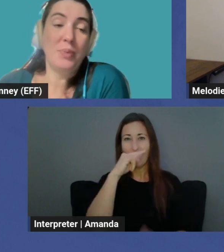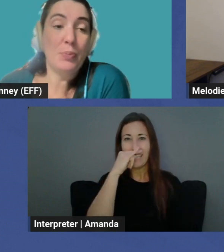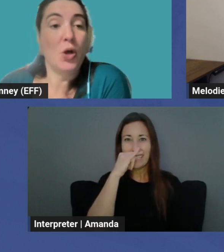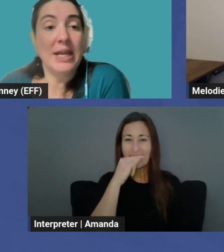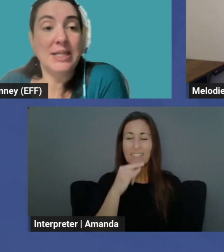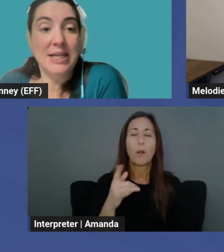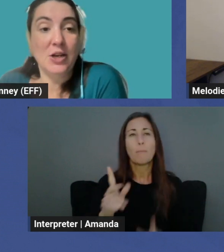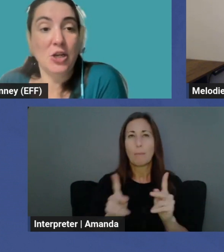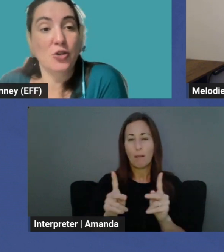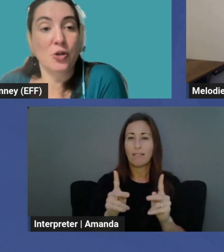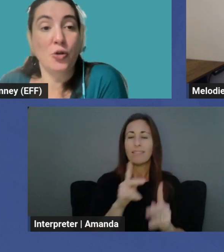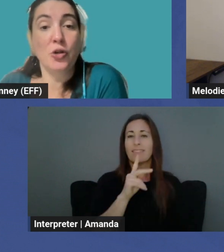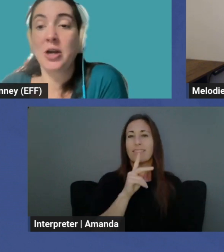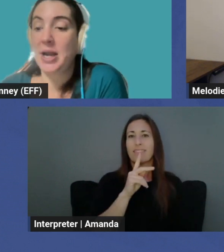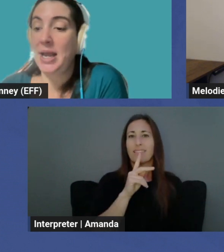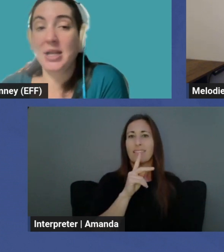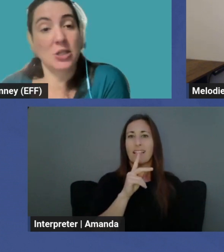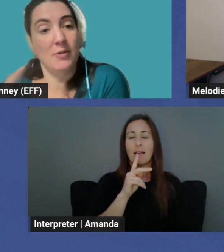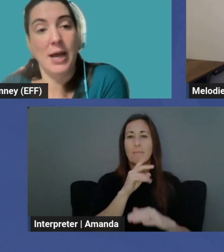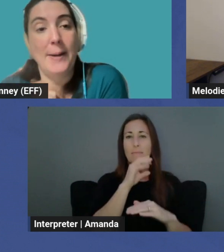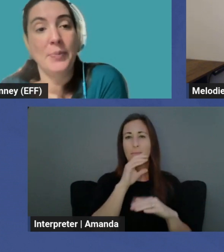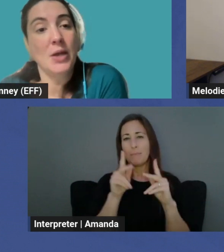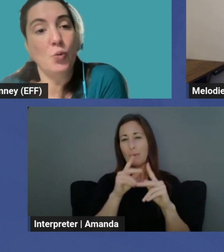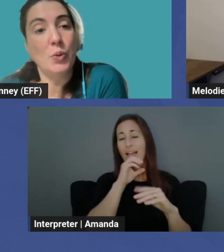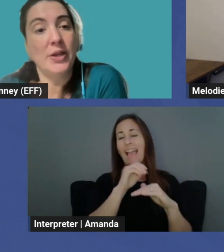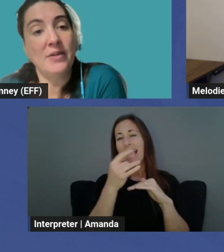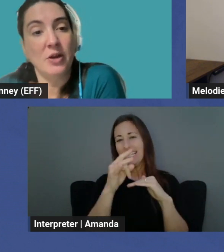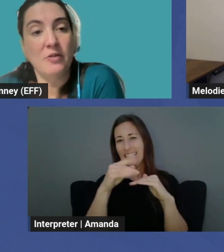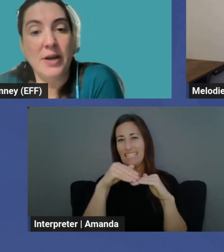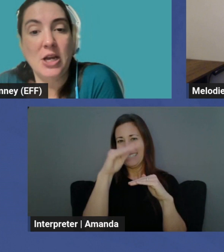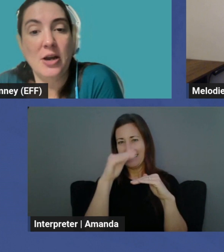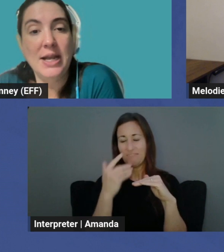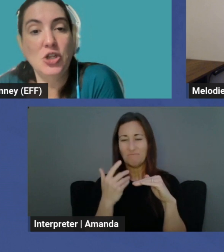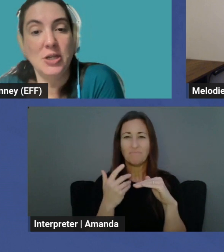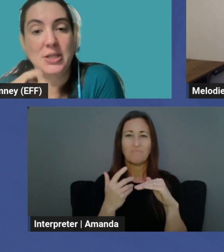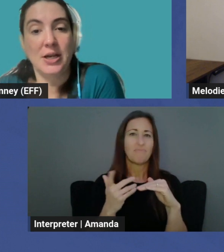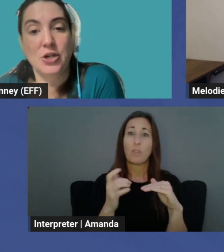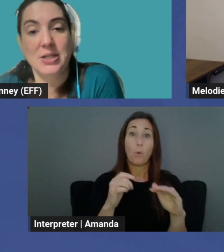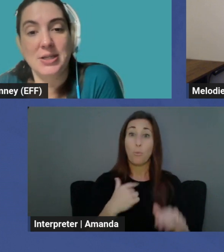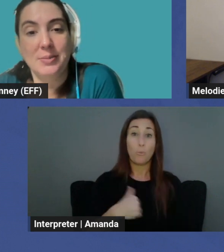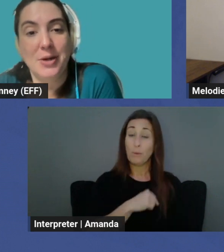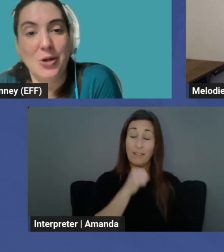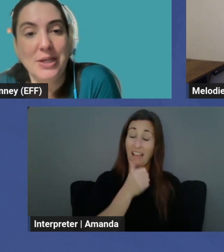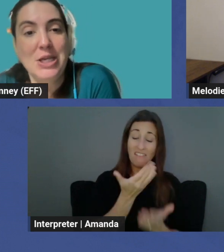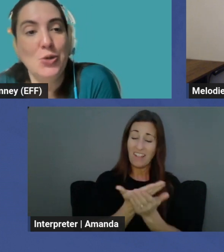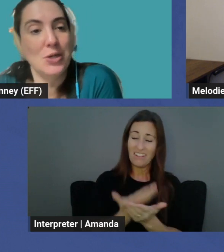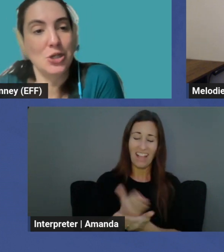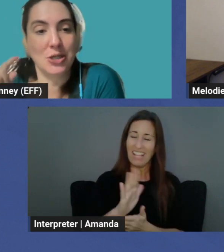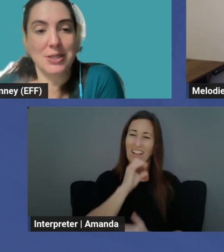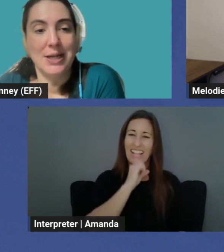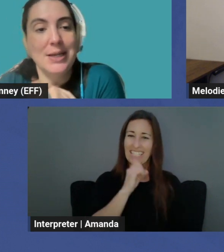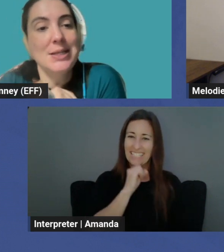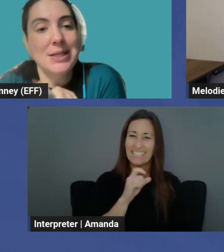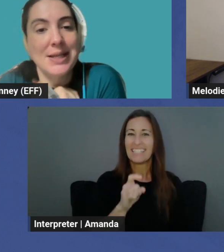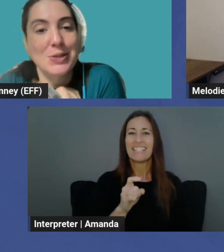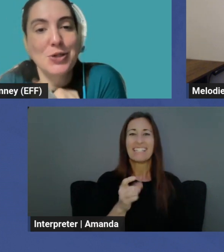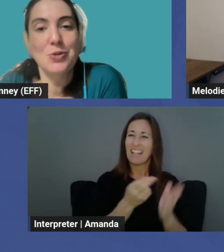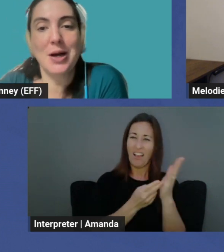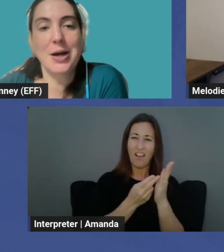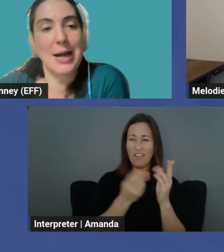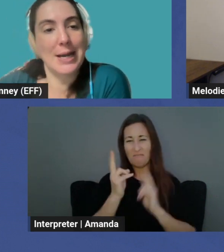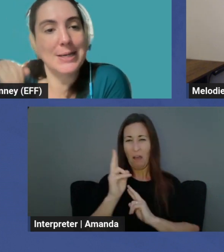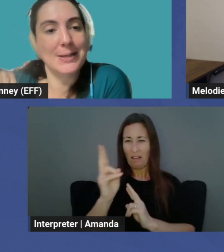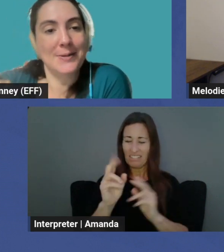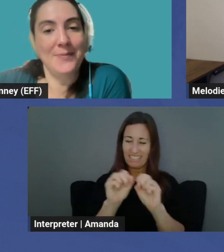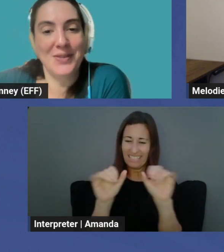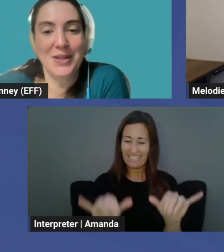or people 18 years and older. And it's we will not verify your age. It is honor system only. You can just tell us that that's what you